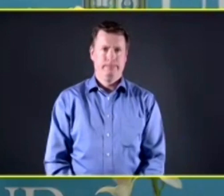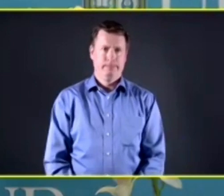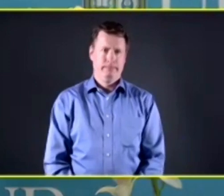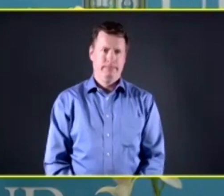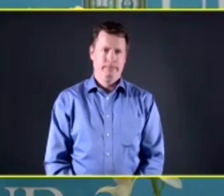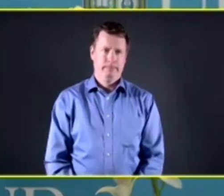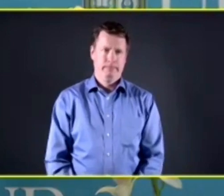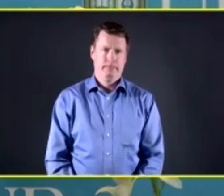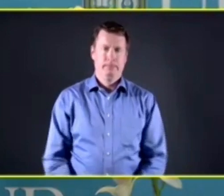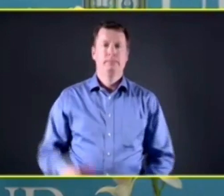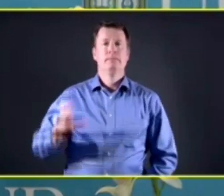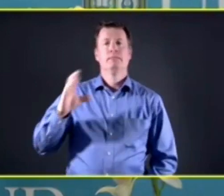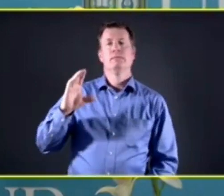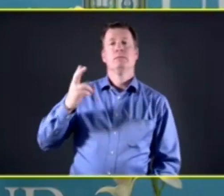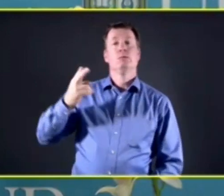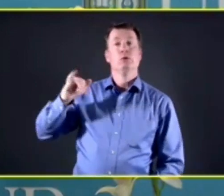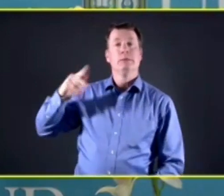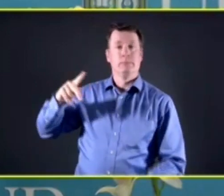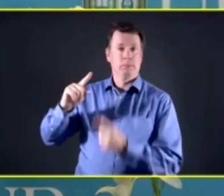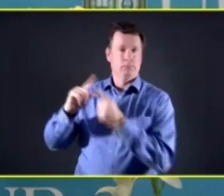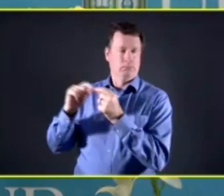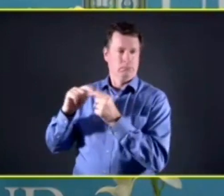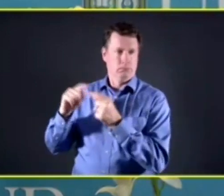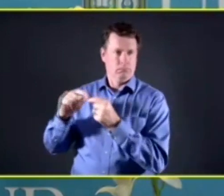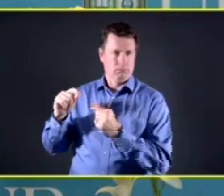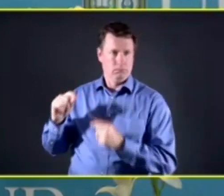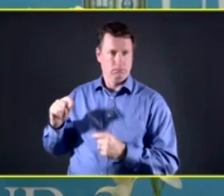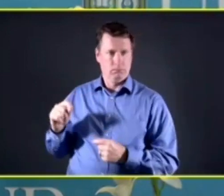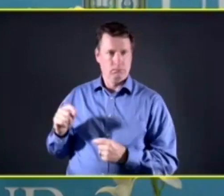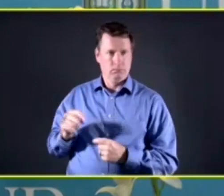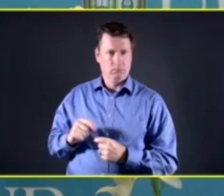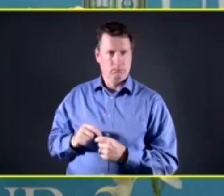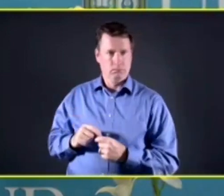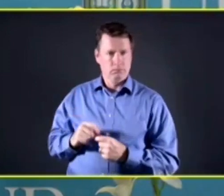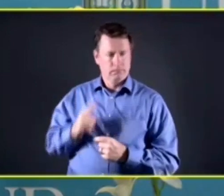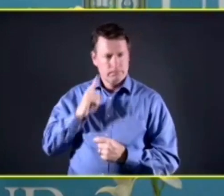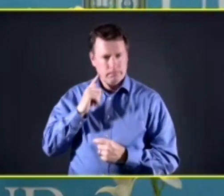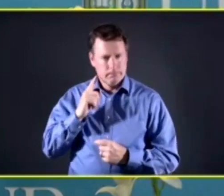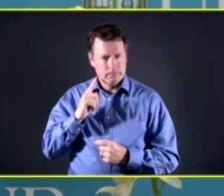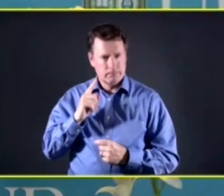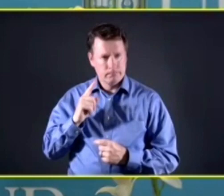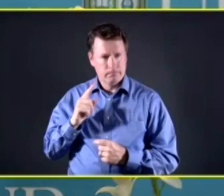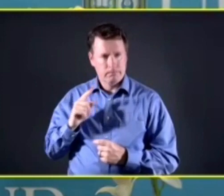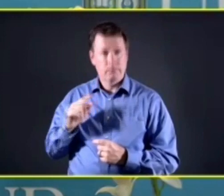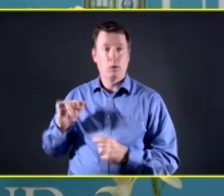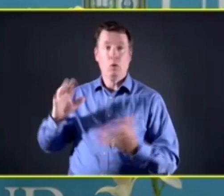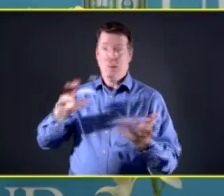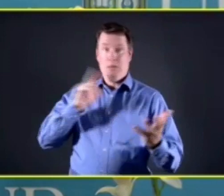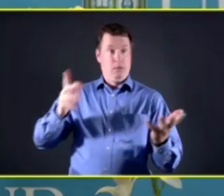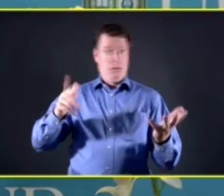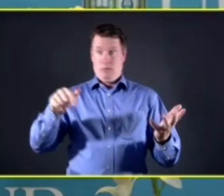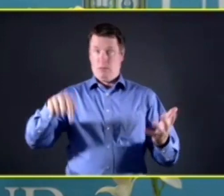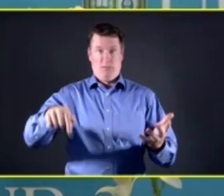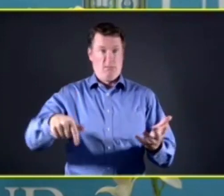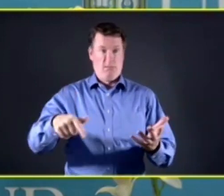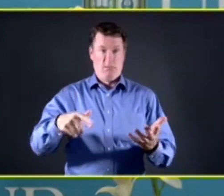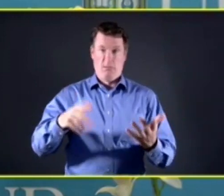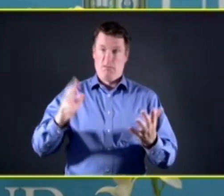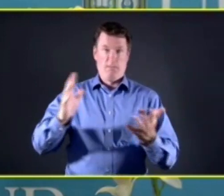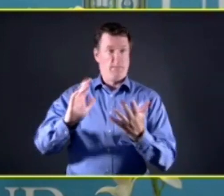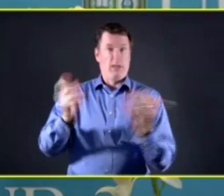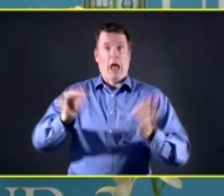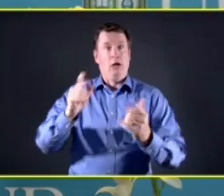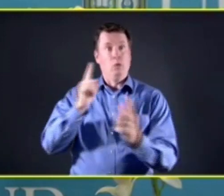for myosin, but one of the things as an AIDS researcher, you discovered you have to test different drugs in different combinations and see how they might work